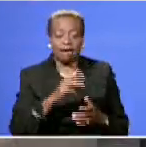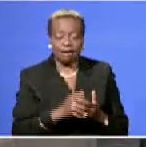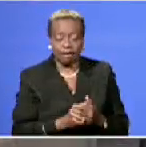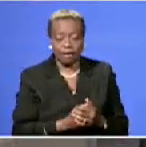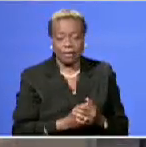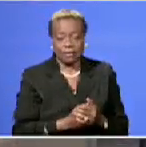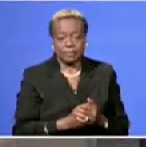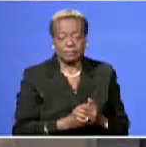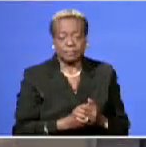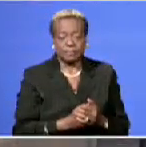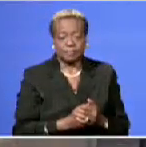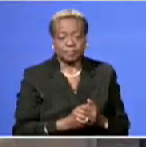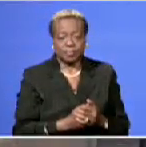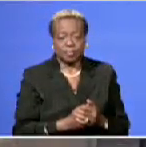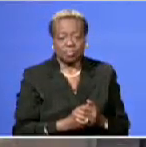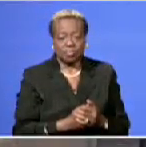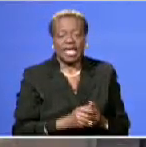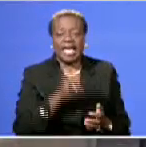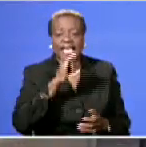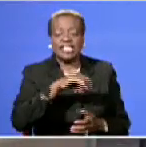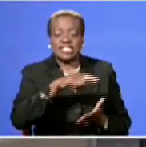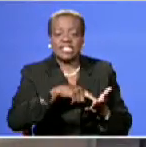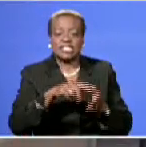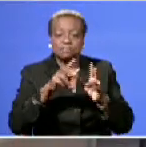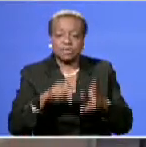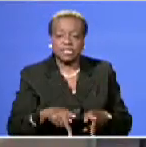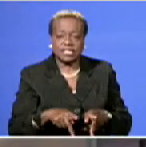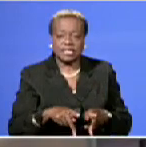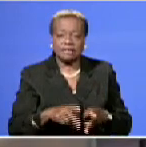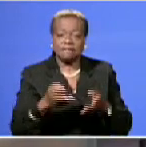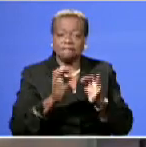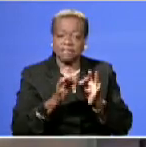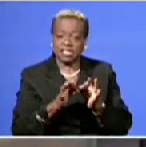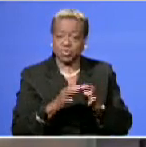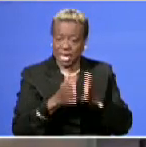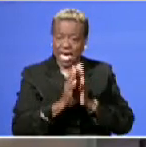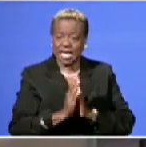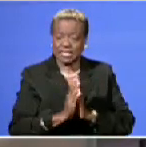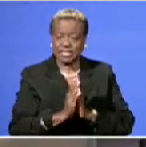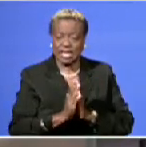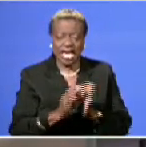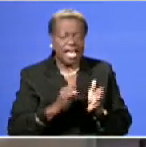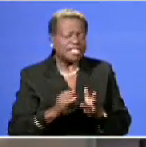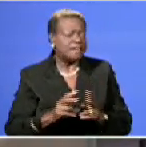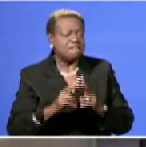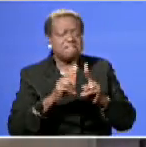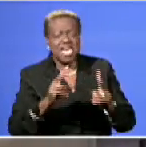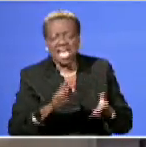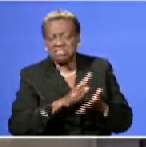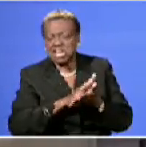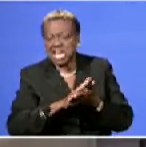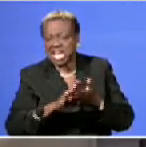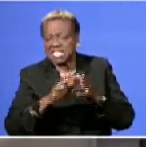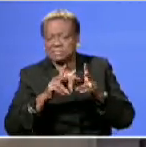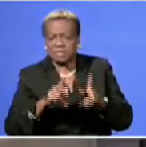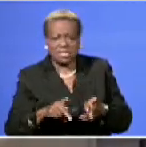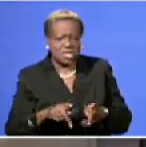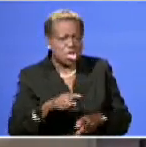you, is this person fit? Very nice person, very nice person.